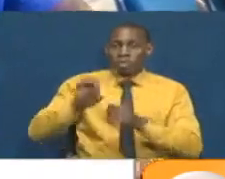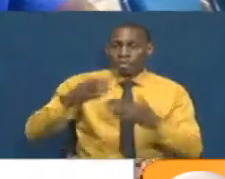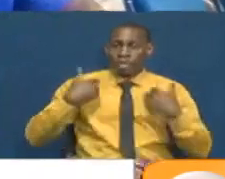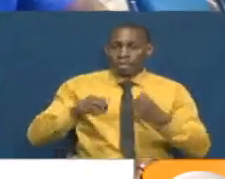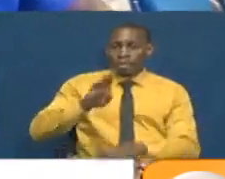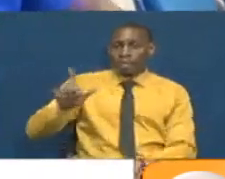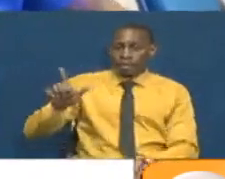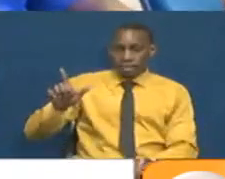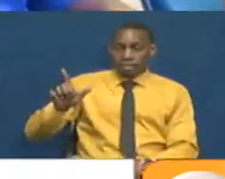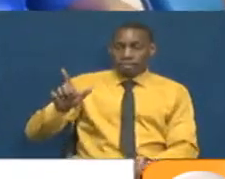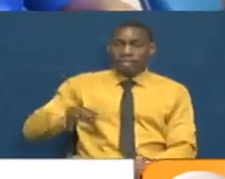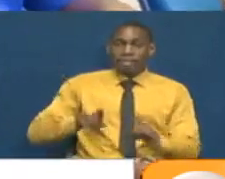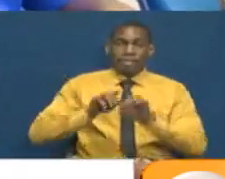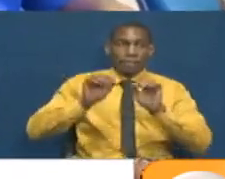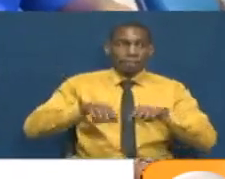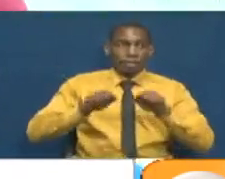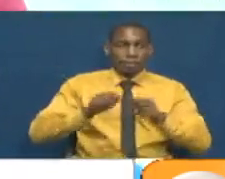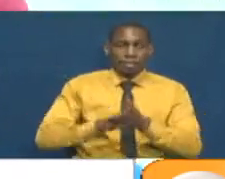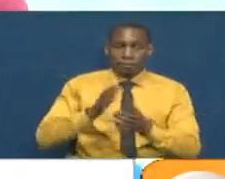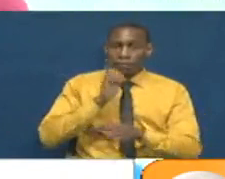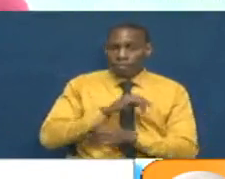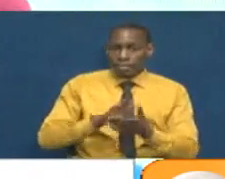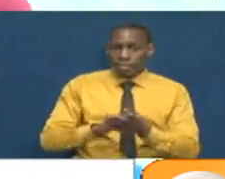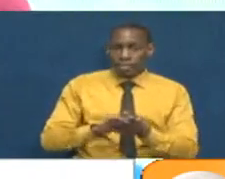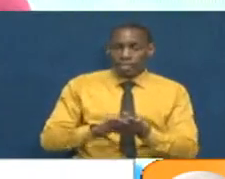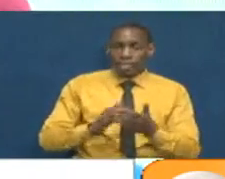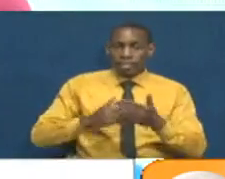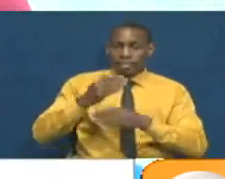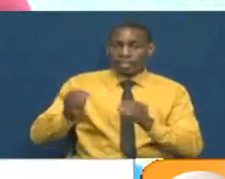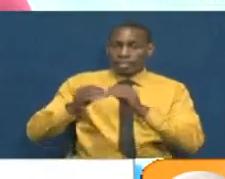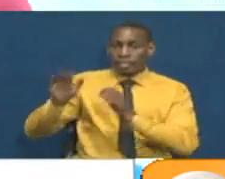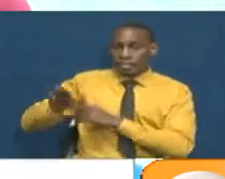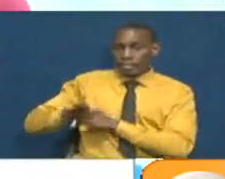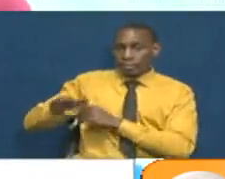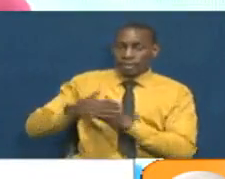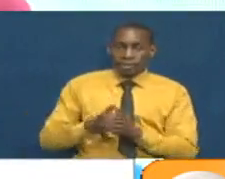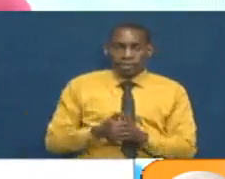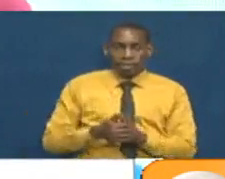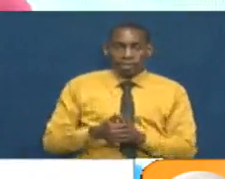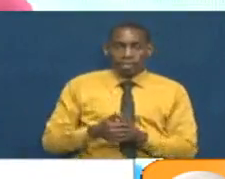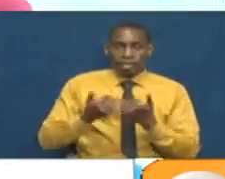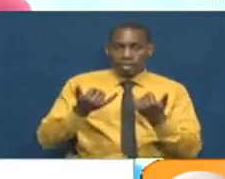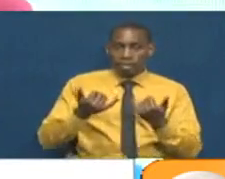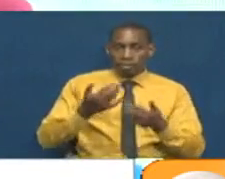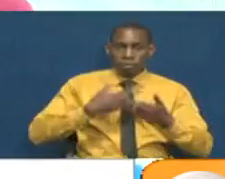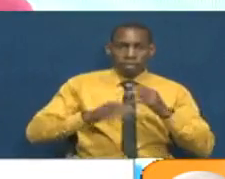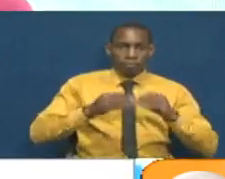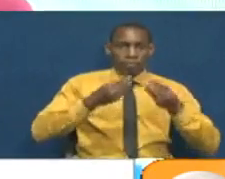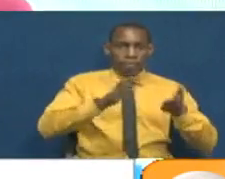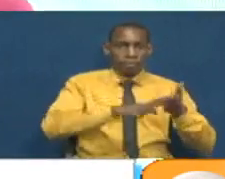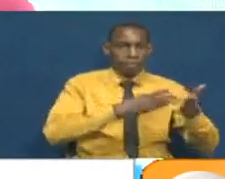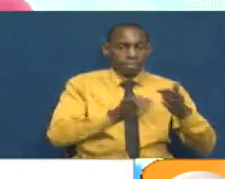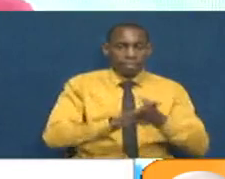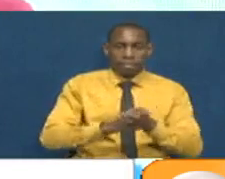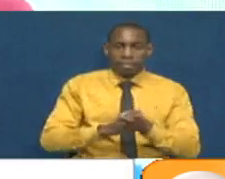bill that will most likely be finalized in the next sitting of Parliament. We're in spaces where we've relooked at our procurement mechanisms,